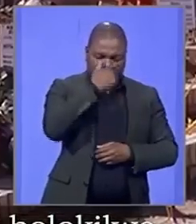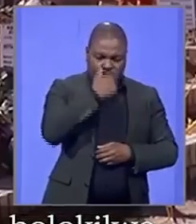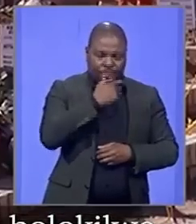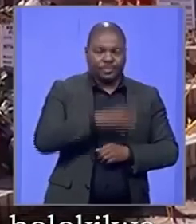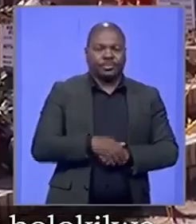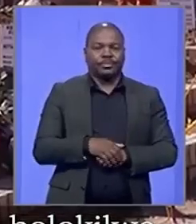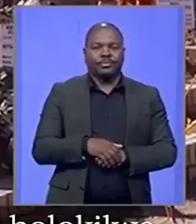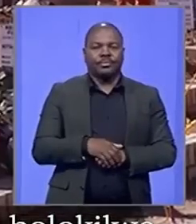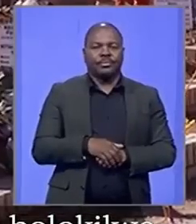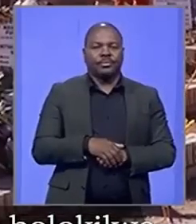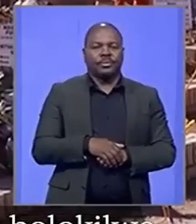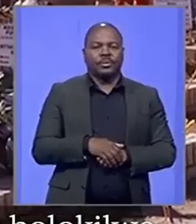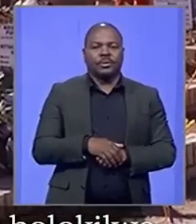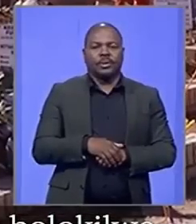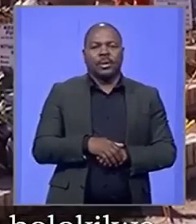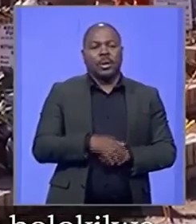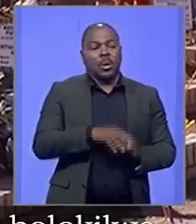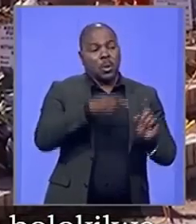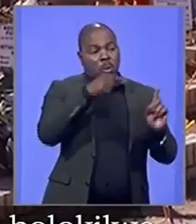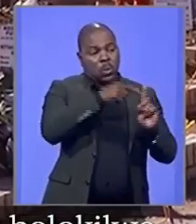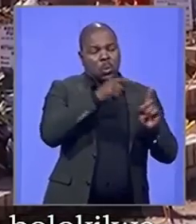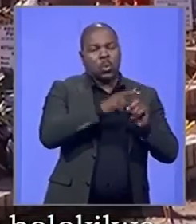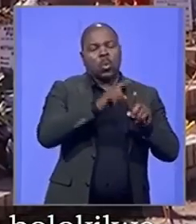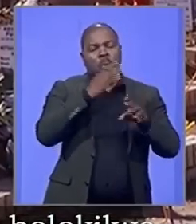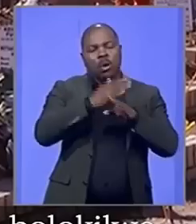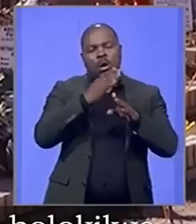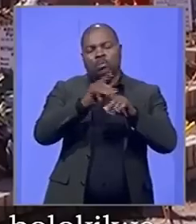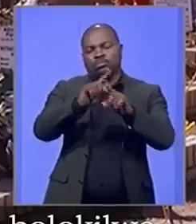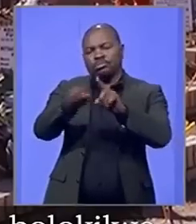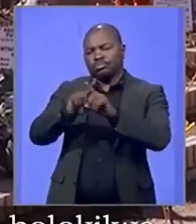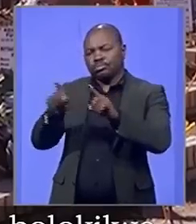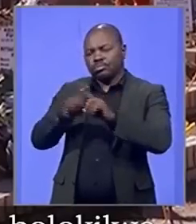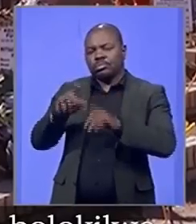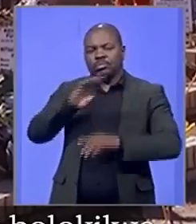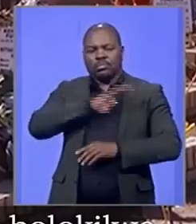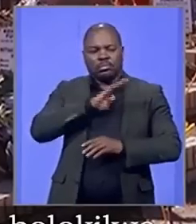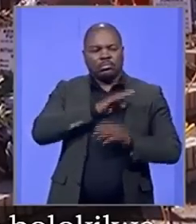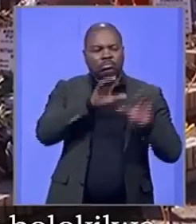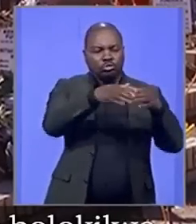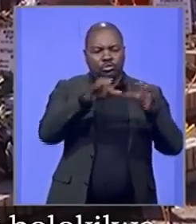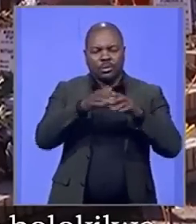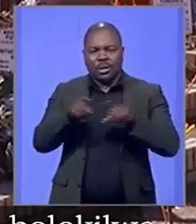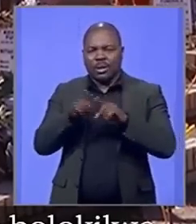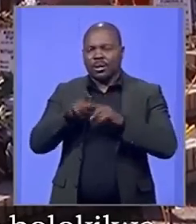Leroy Mpolokeng o ile a sebetsa matsholong a mmalwa a Sesole madibohong a Afrika Borwa,